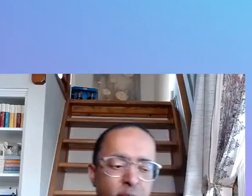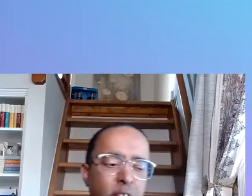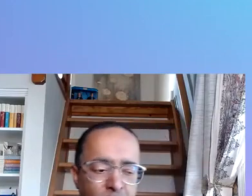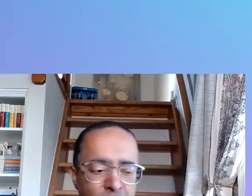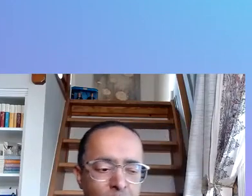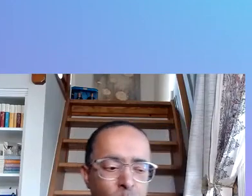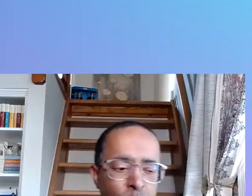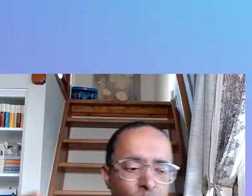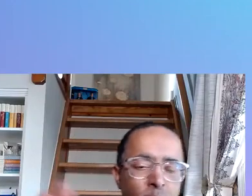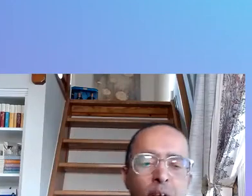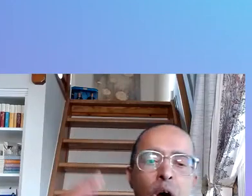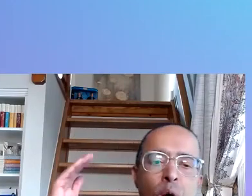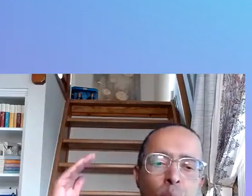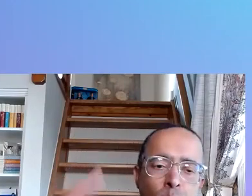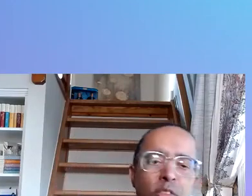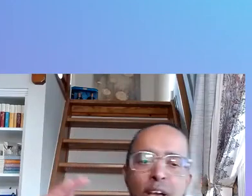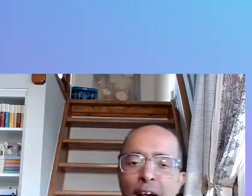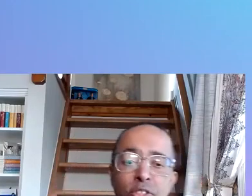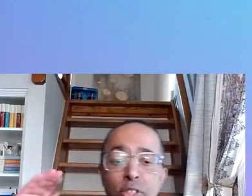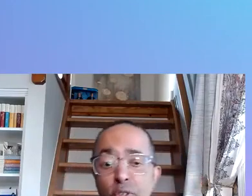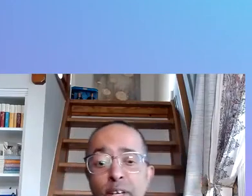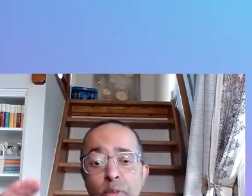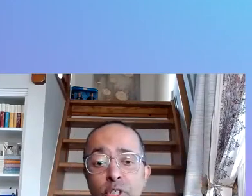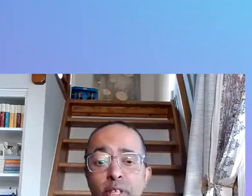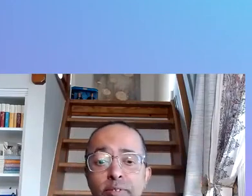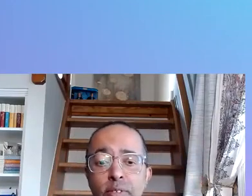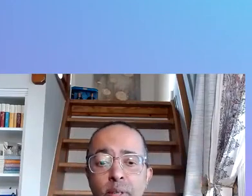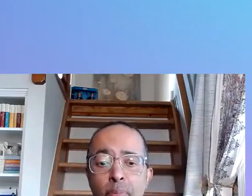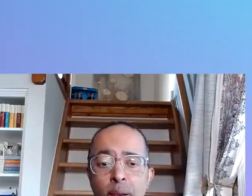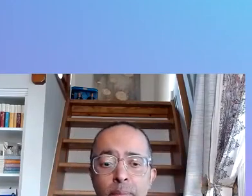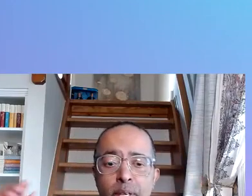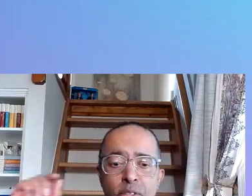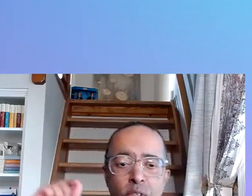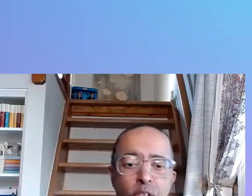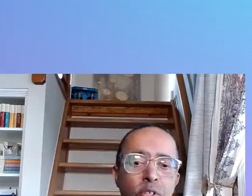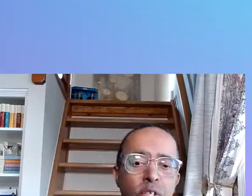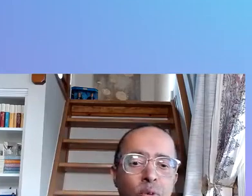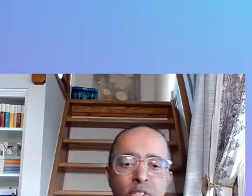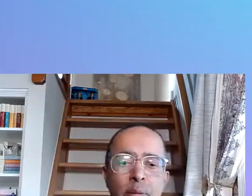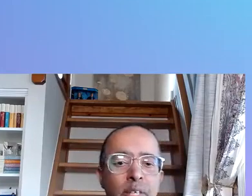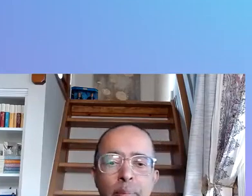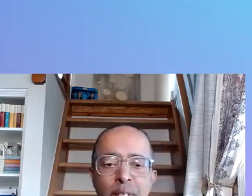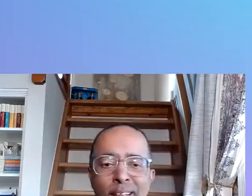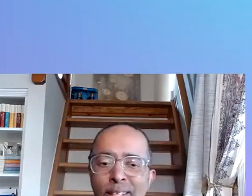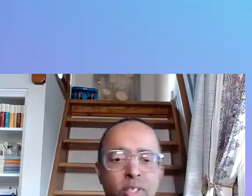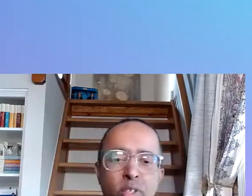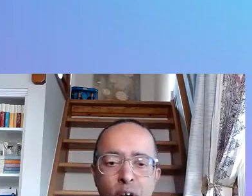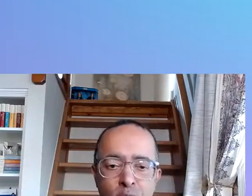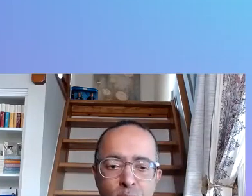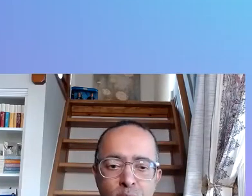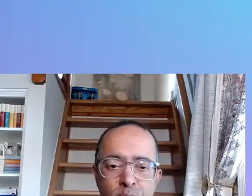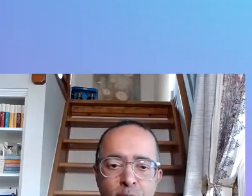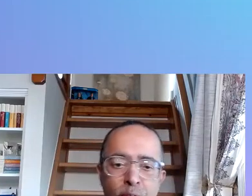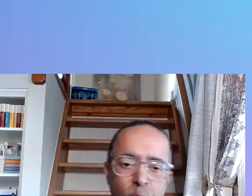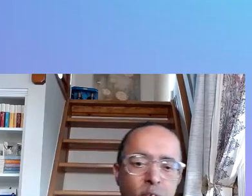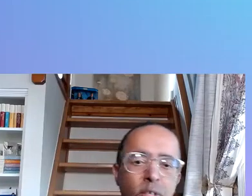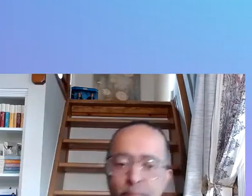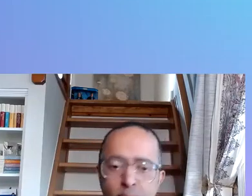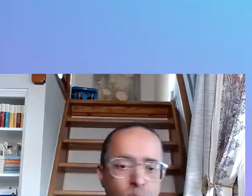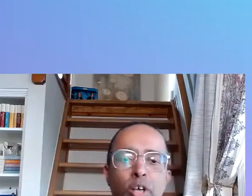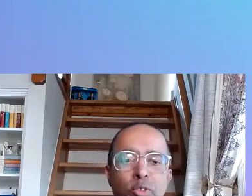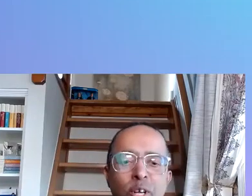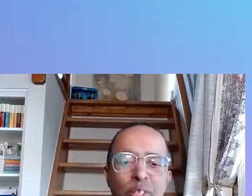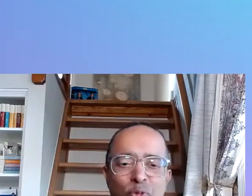things I think about at that point are, okay, what are they actually trying to achieve? Because clearly what's keeping them up at night isn't lawsuits. If it